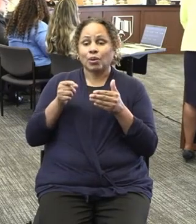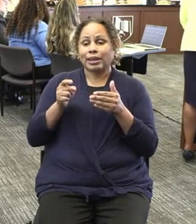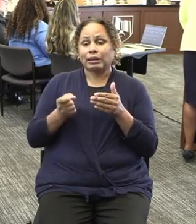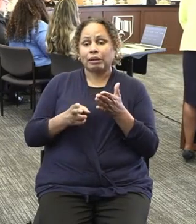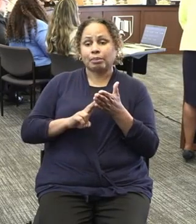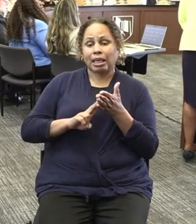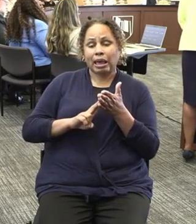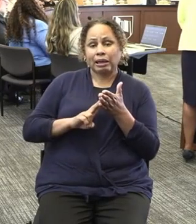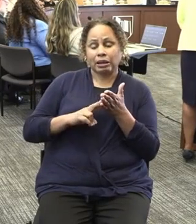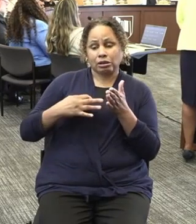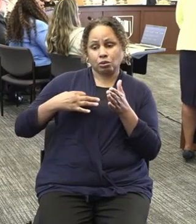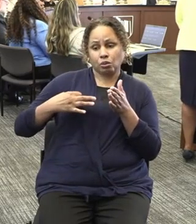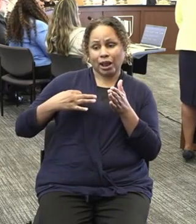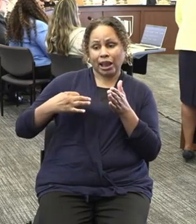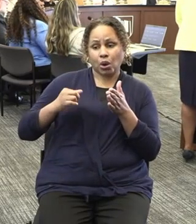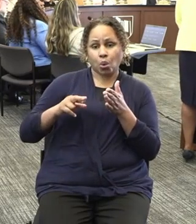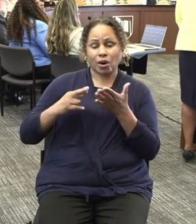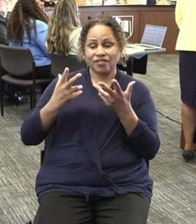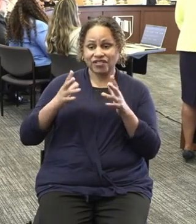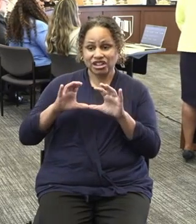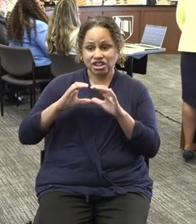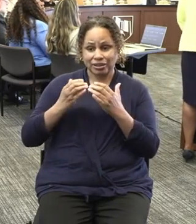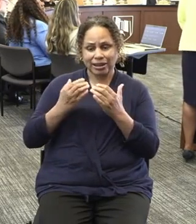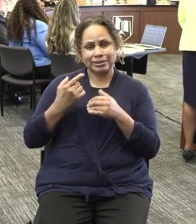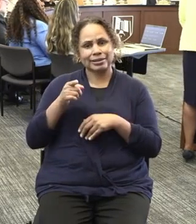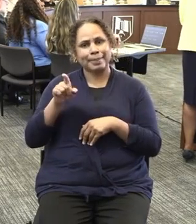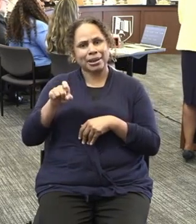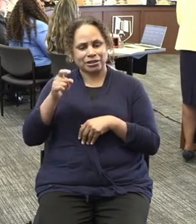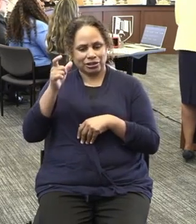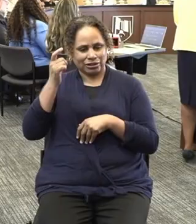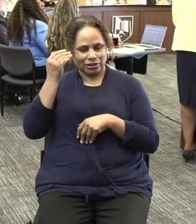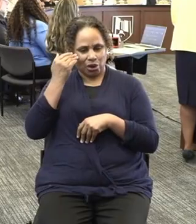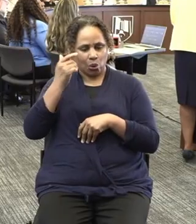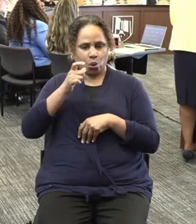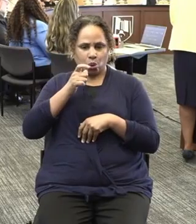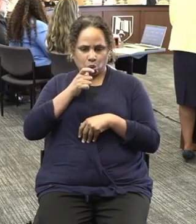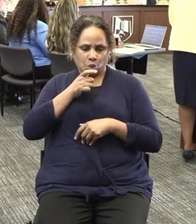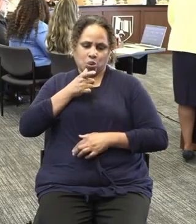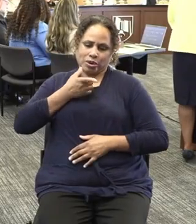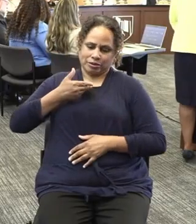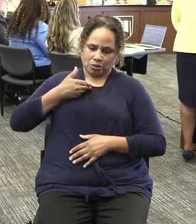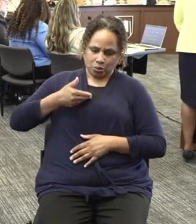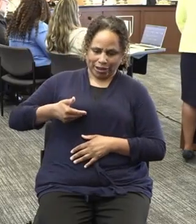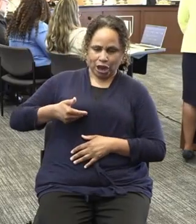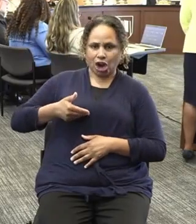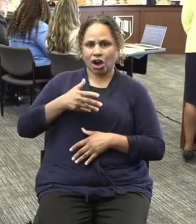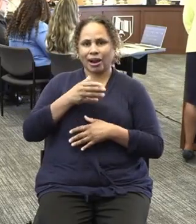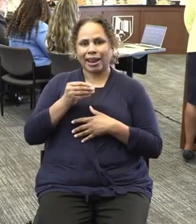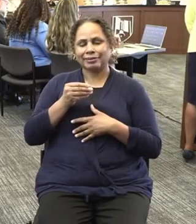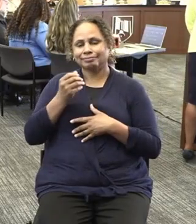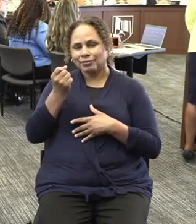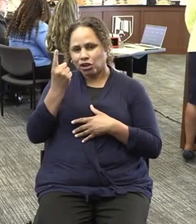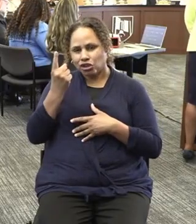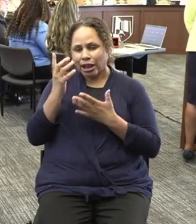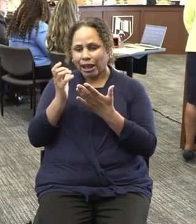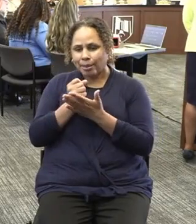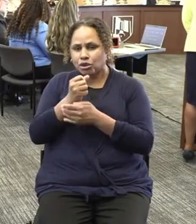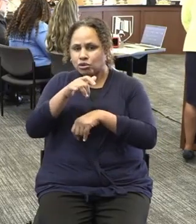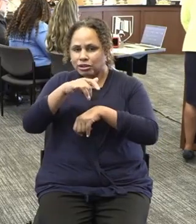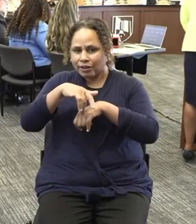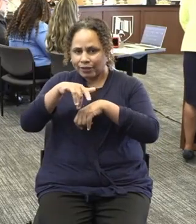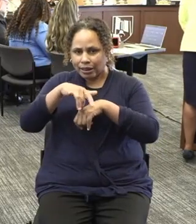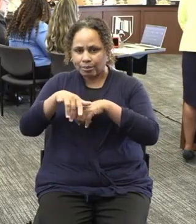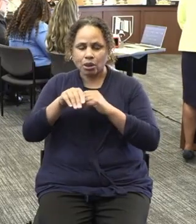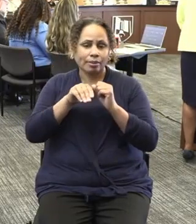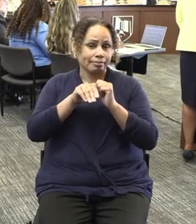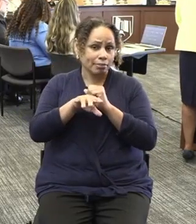credential, they must know who we are and understand the opportunities available to them. Marketing